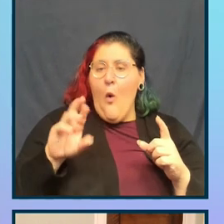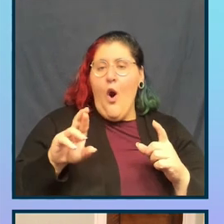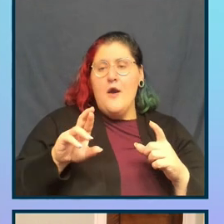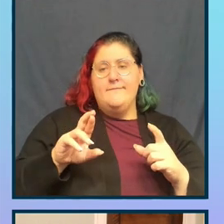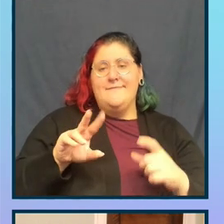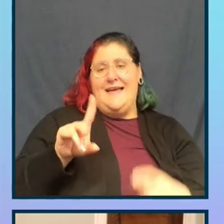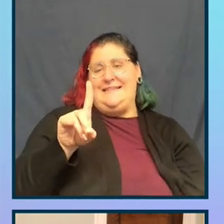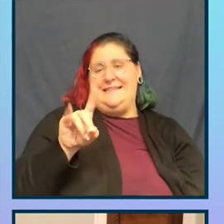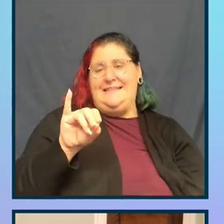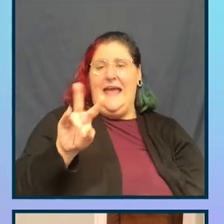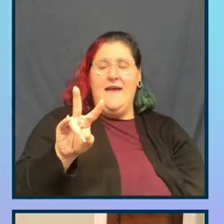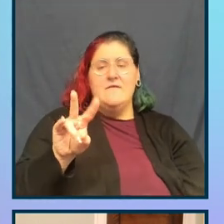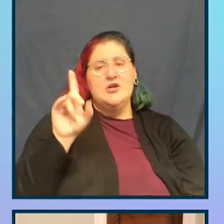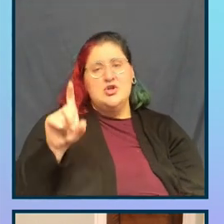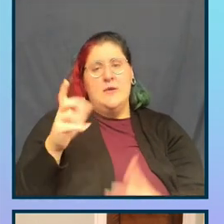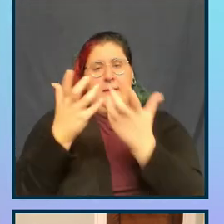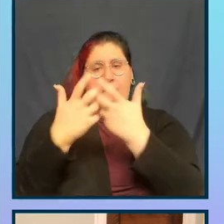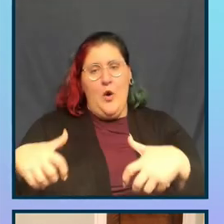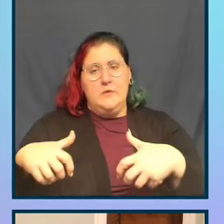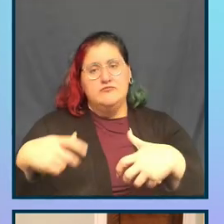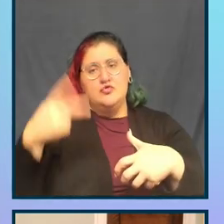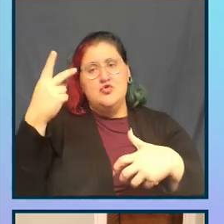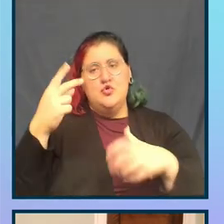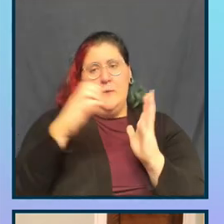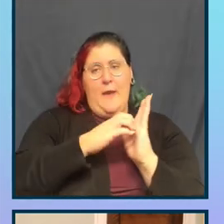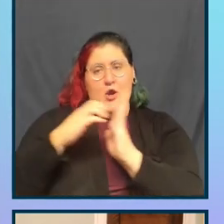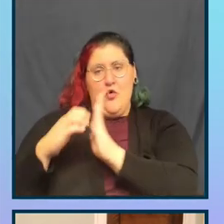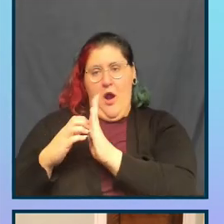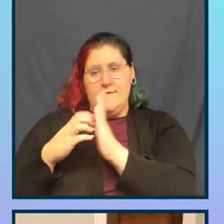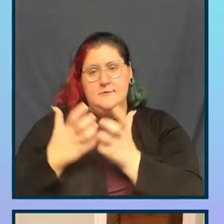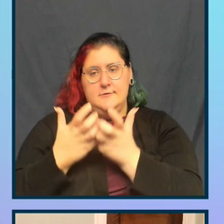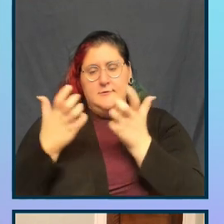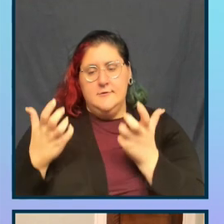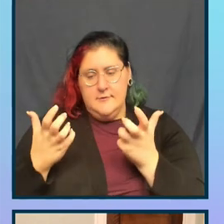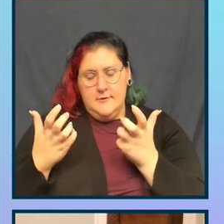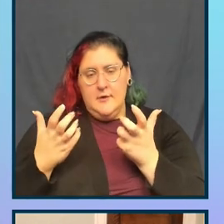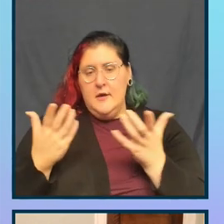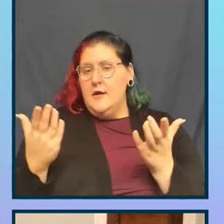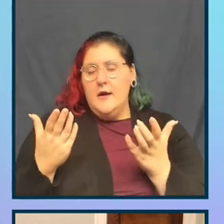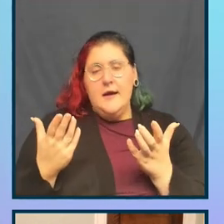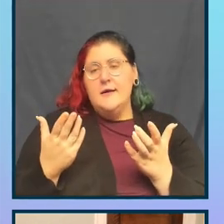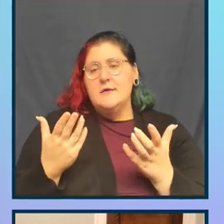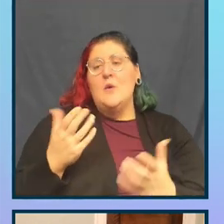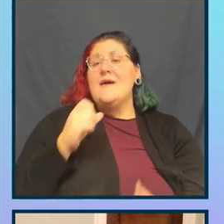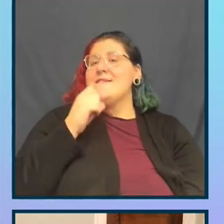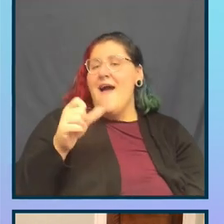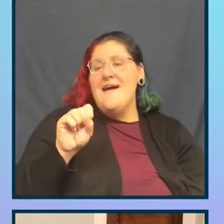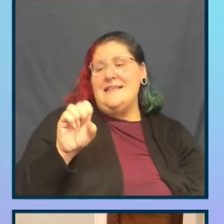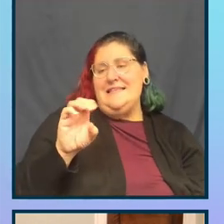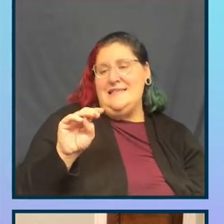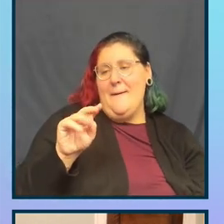The non-semantic HTML is not using the correct HTML tags that would provide the best meaning and functionality for the